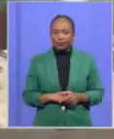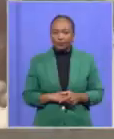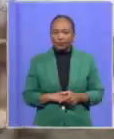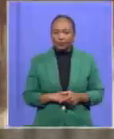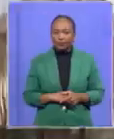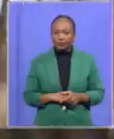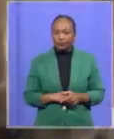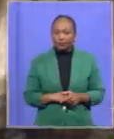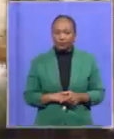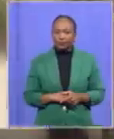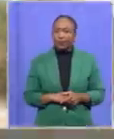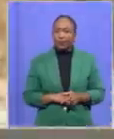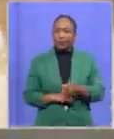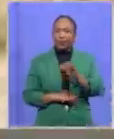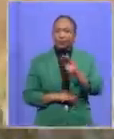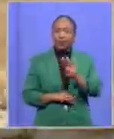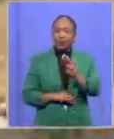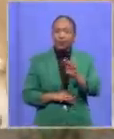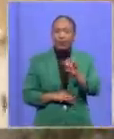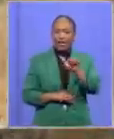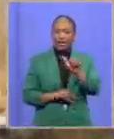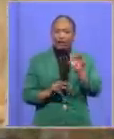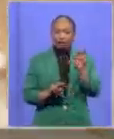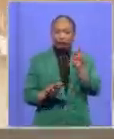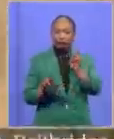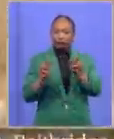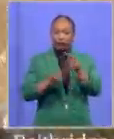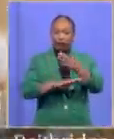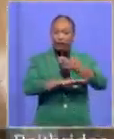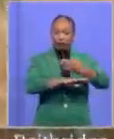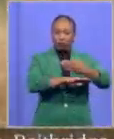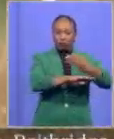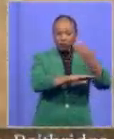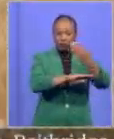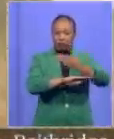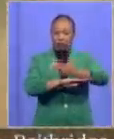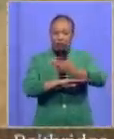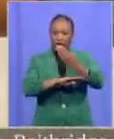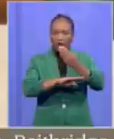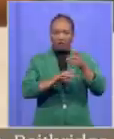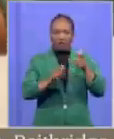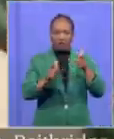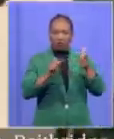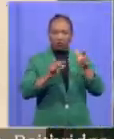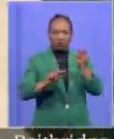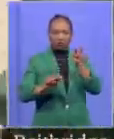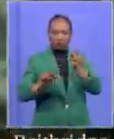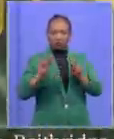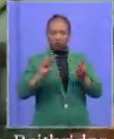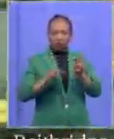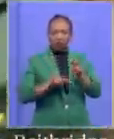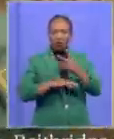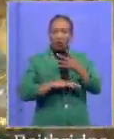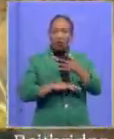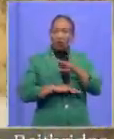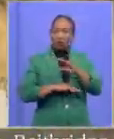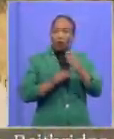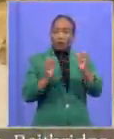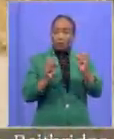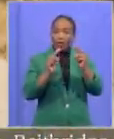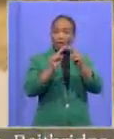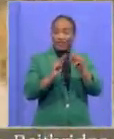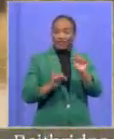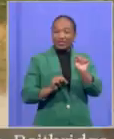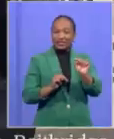Lekala la taolo ya mellwane BMA le re le kgonne go thibela ditiragalo tšeo di sego molaong mollwaneng wa Beitbridge mo mafelelong a beke